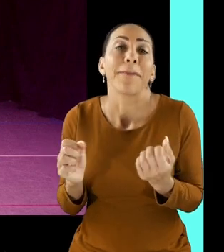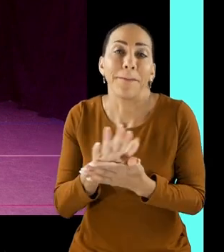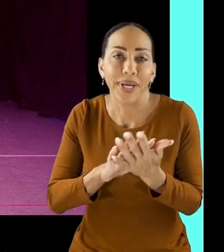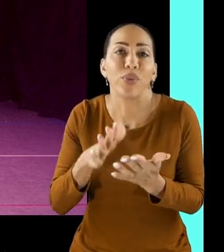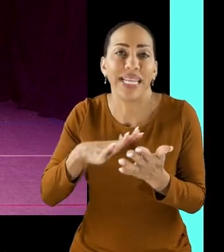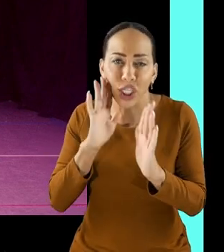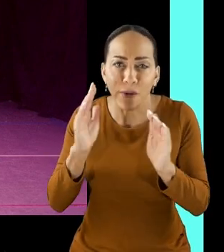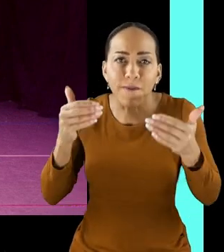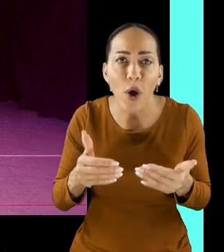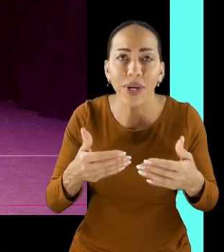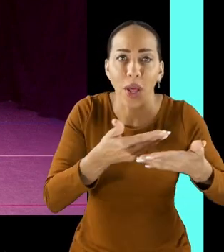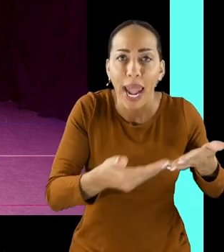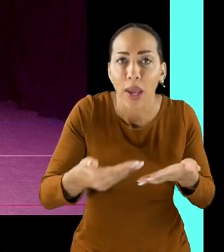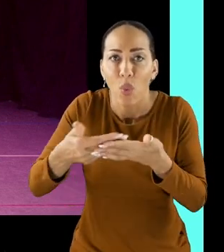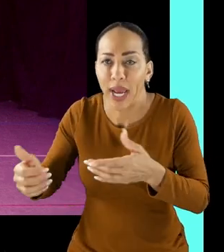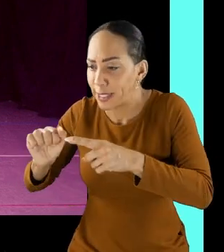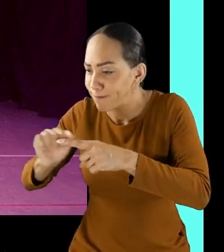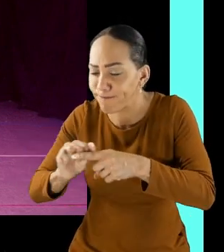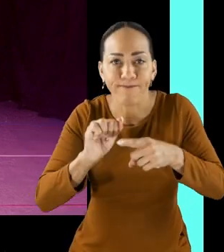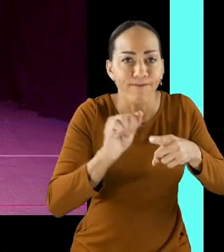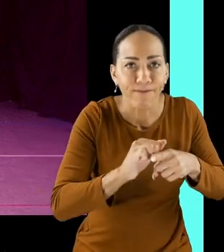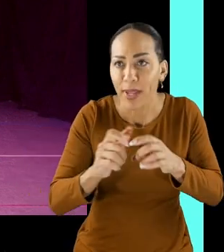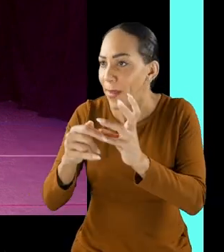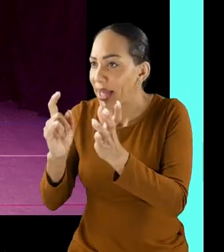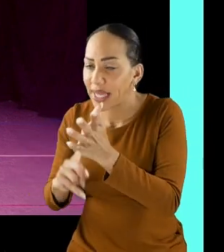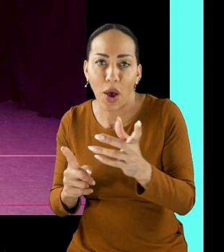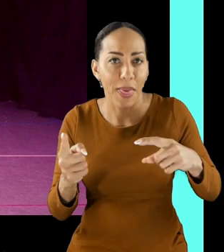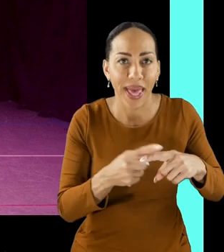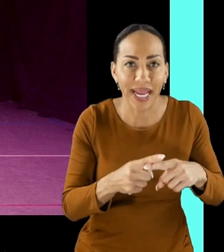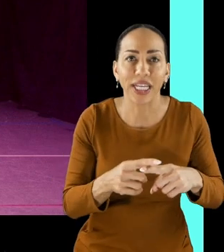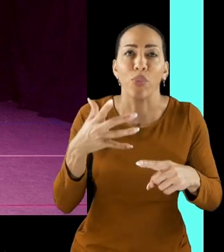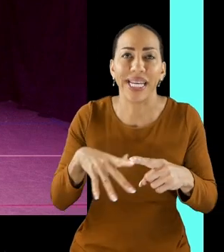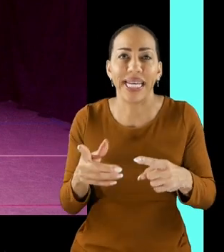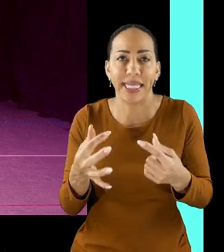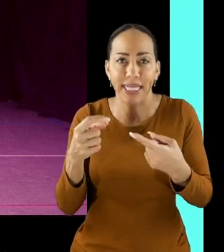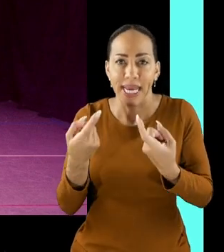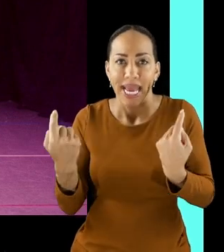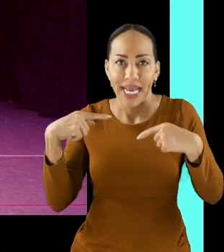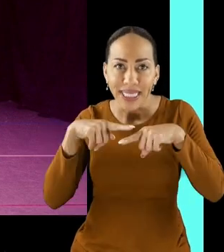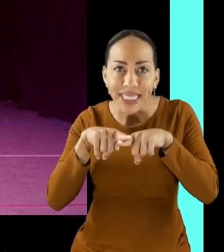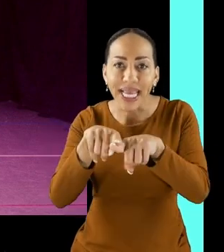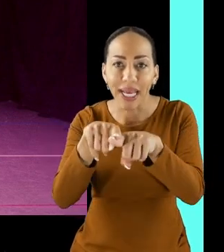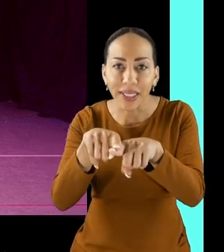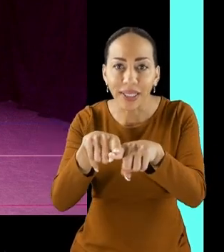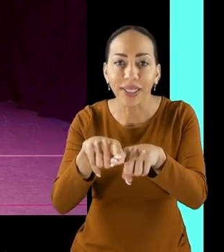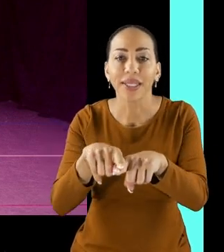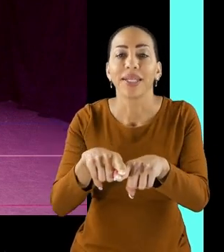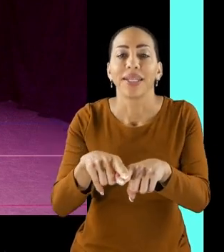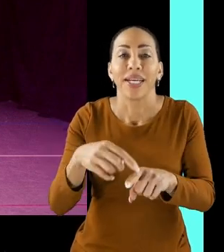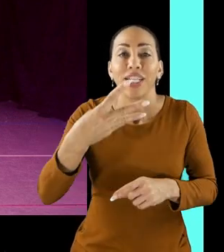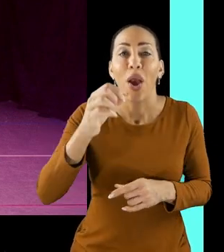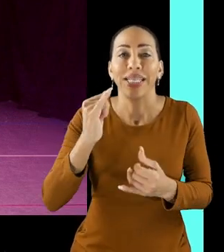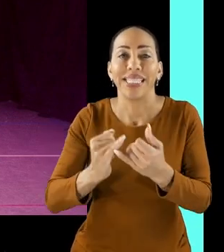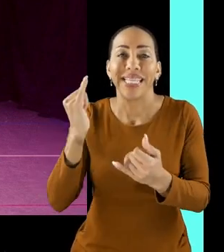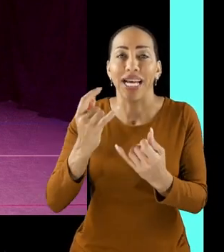languages right. And that meant we had to get the BSL and the English in sync. So we took about 3 days to rewrite about 90